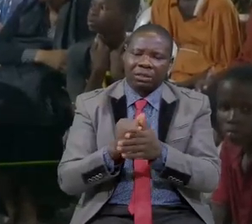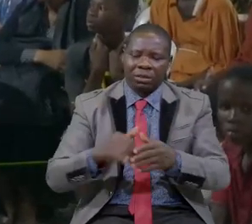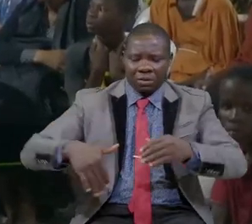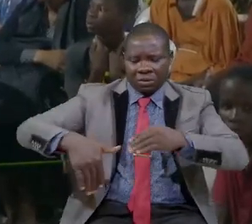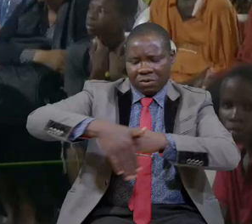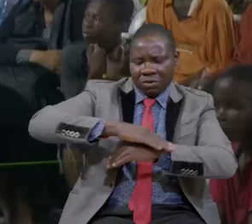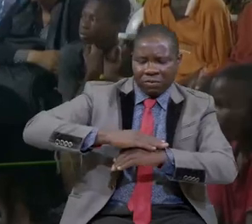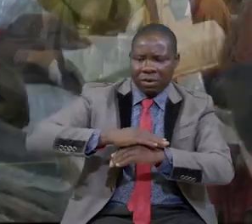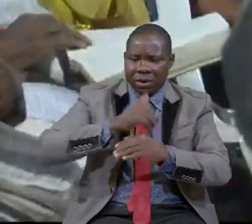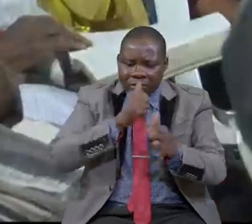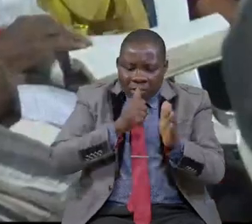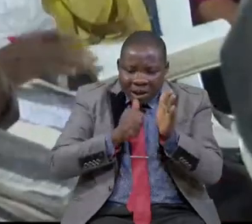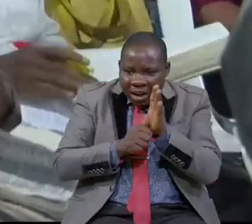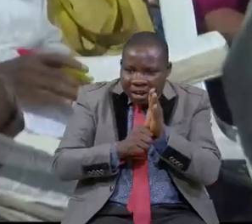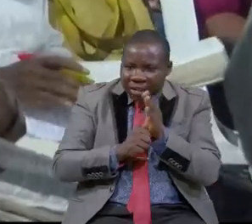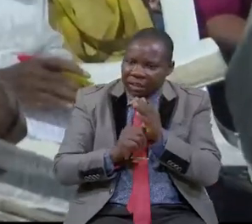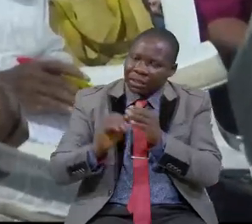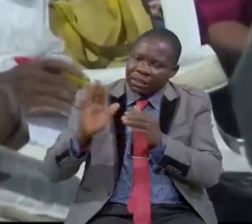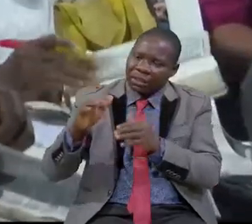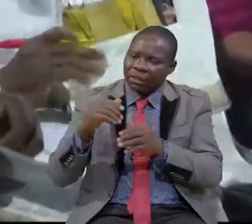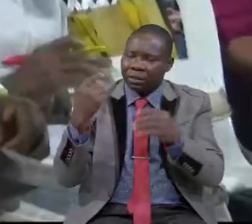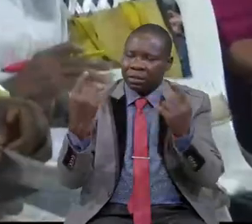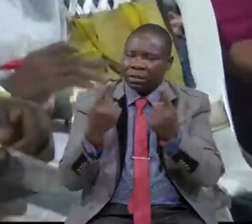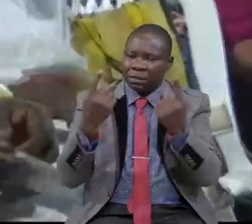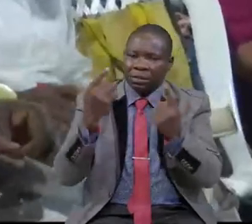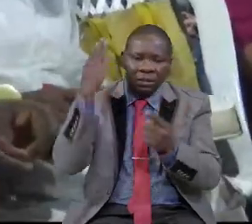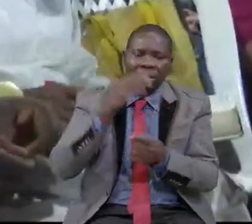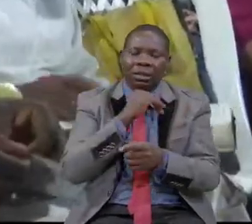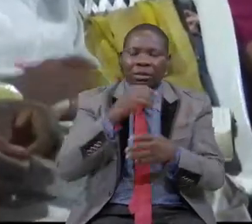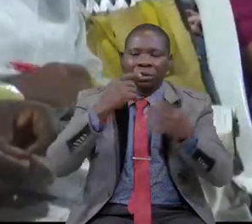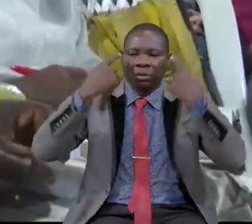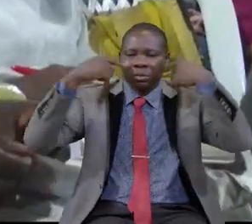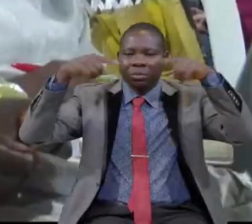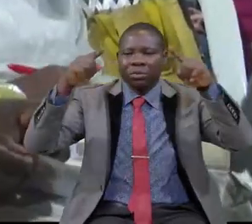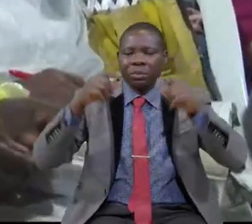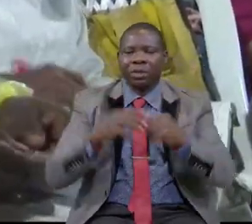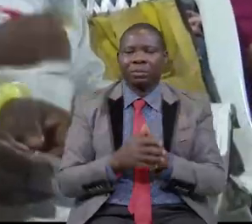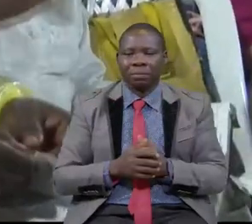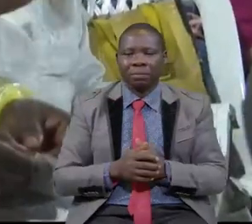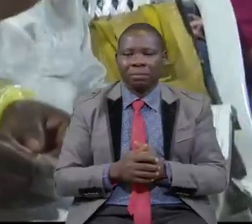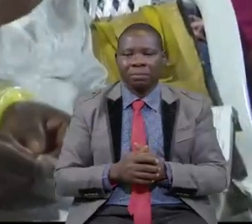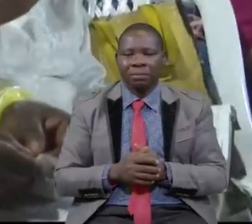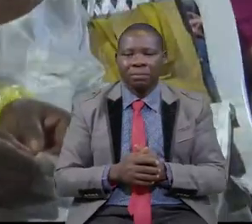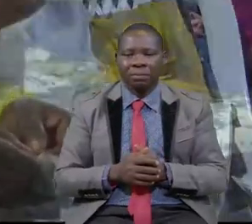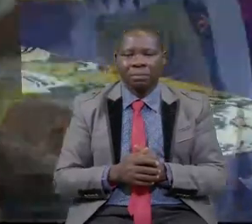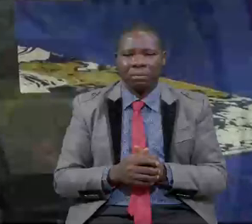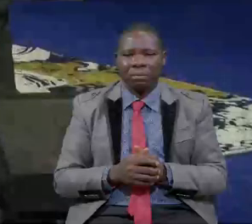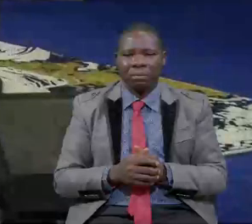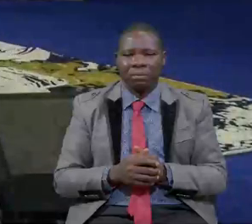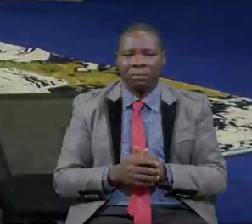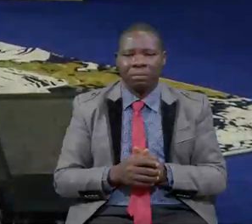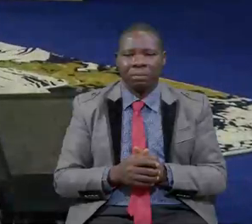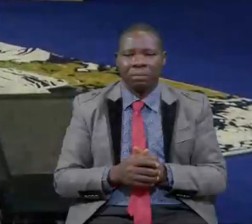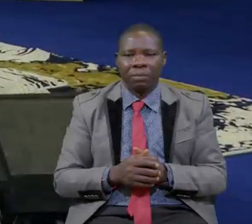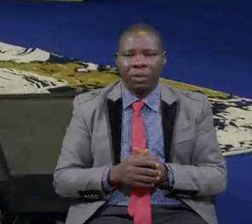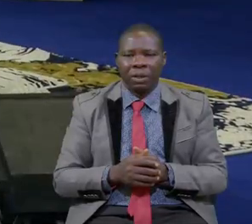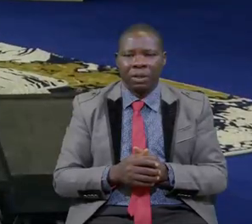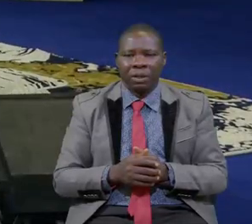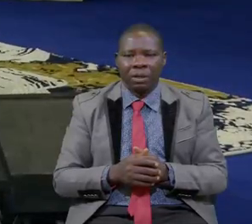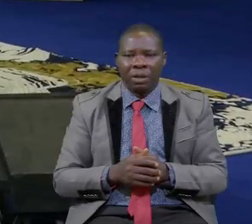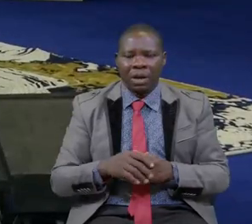his sins, tell me, shall not prosper. How do we cover